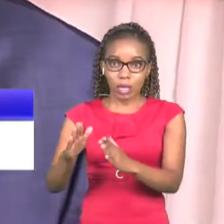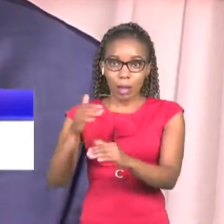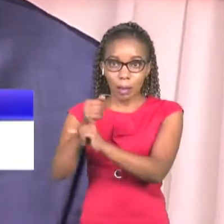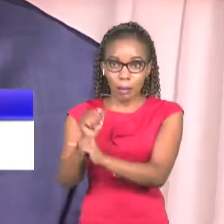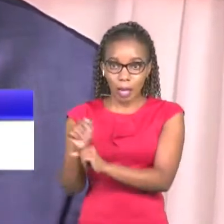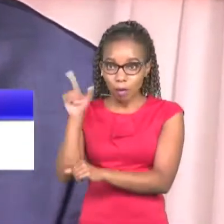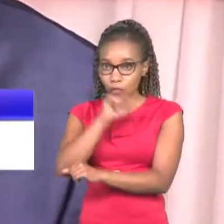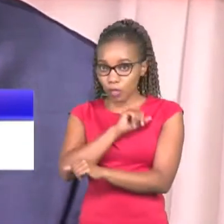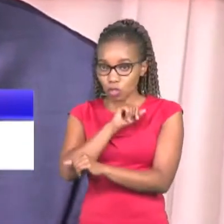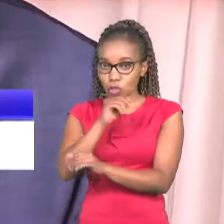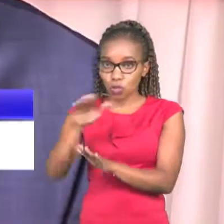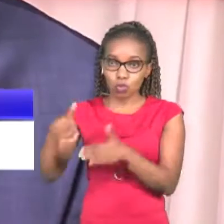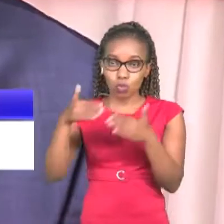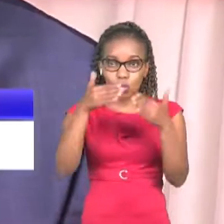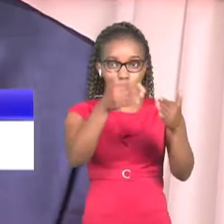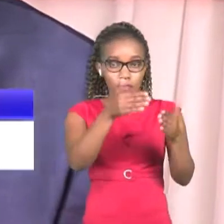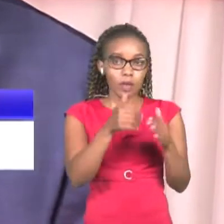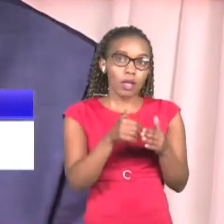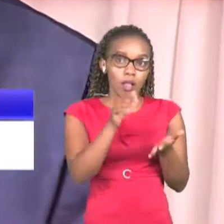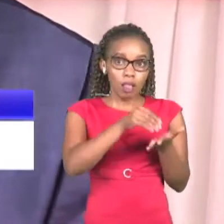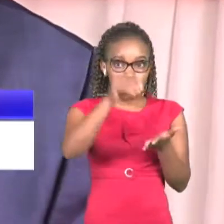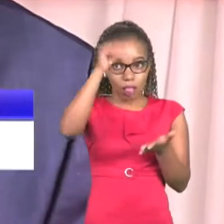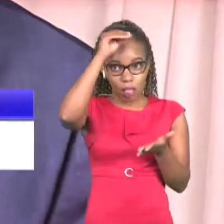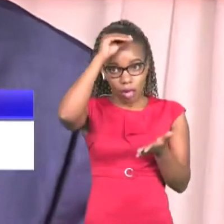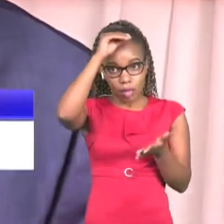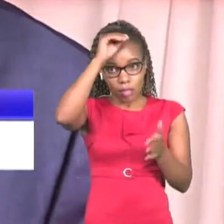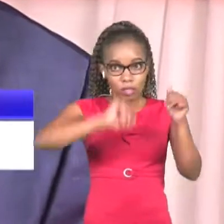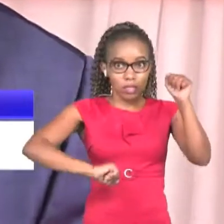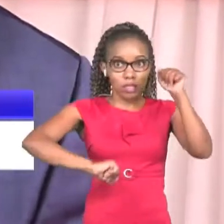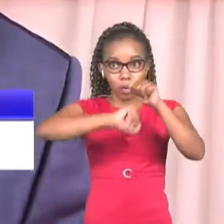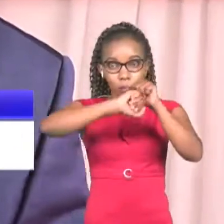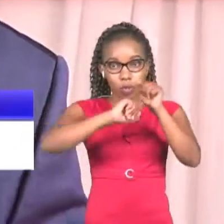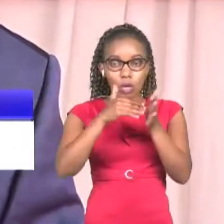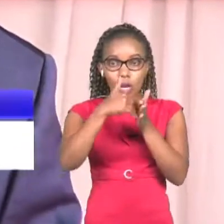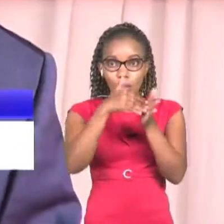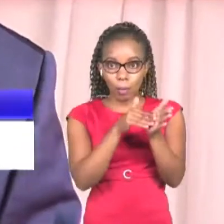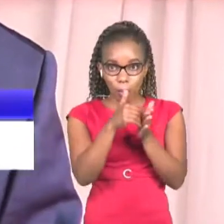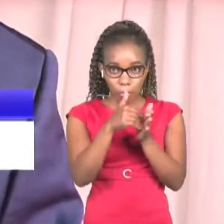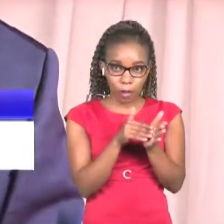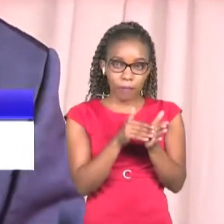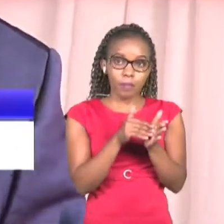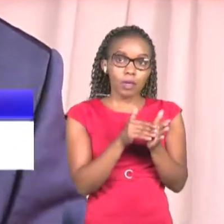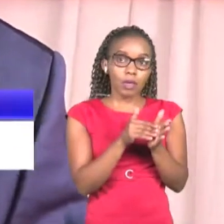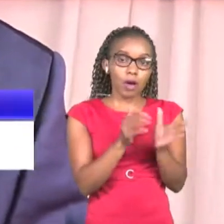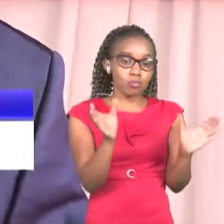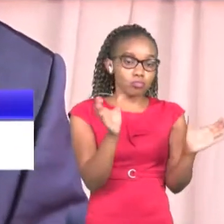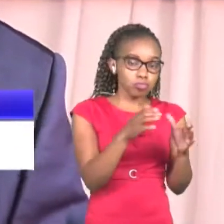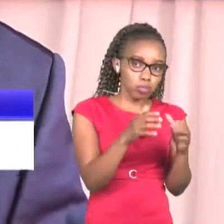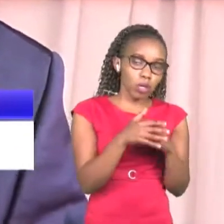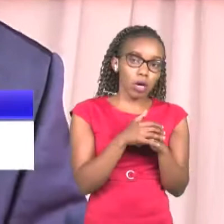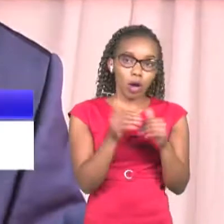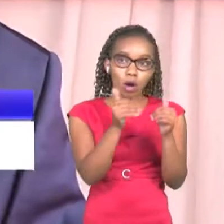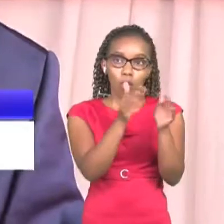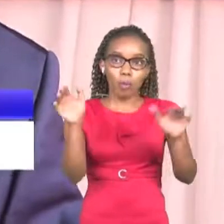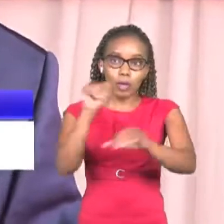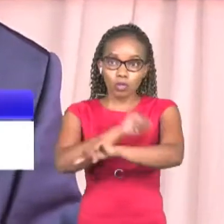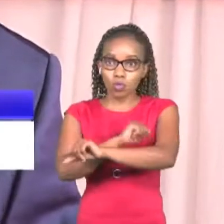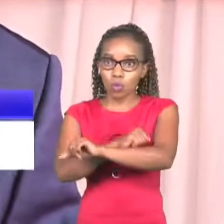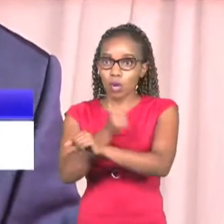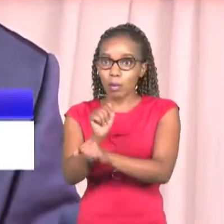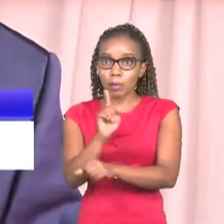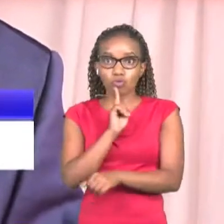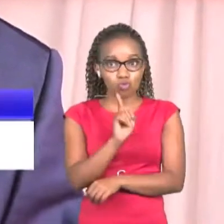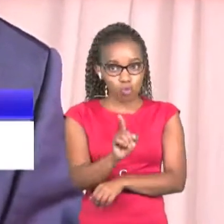to provide remote learning, support vulnerable populations, reopening of schools, and ensuring that